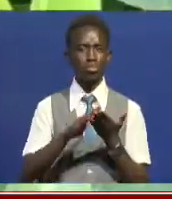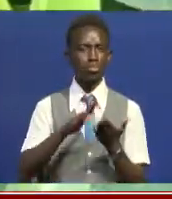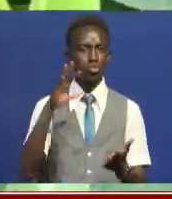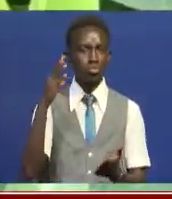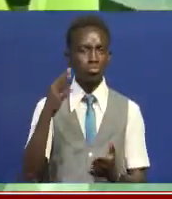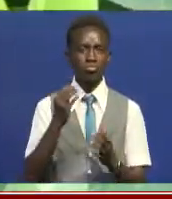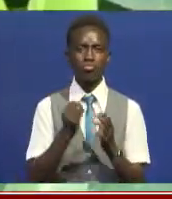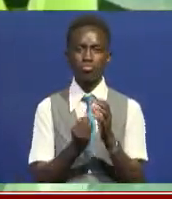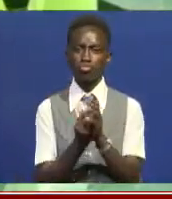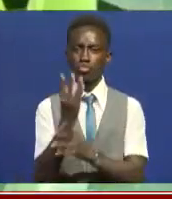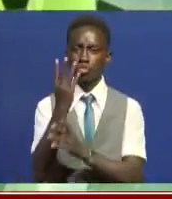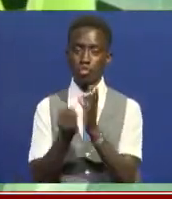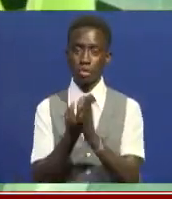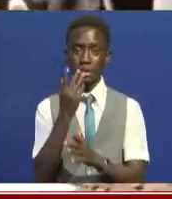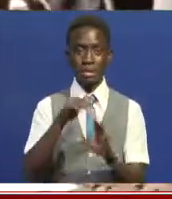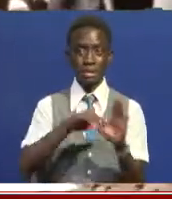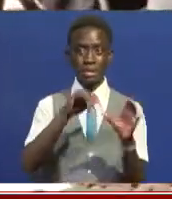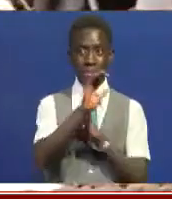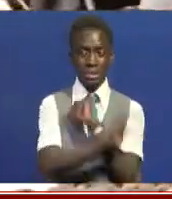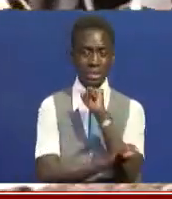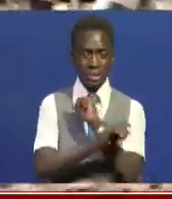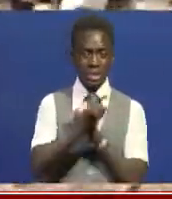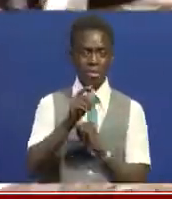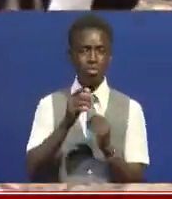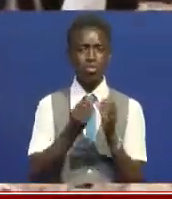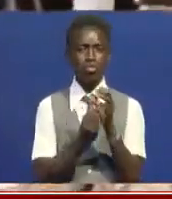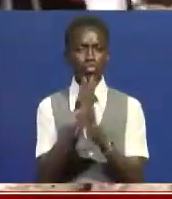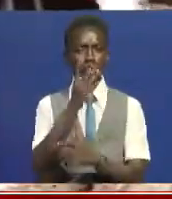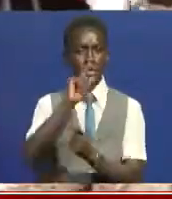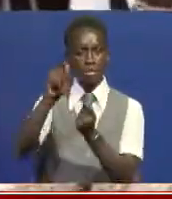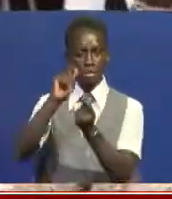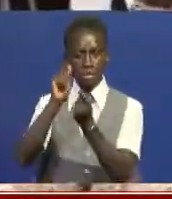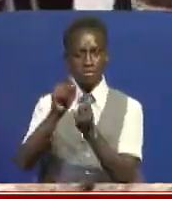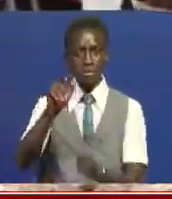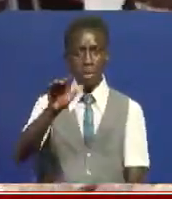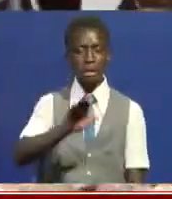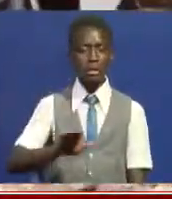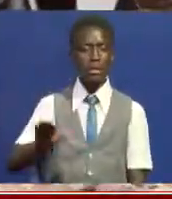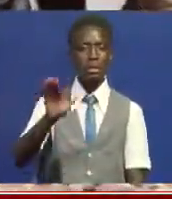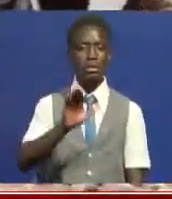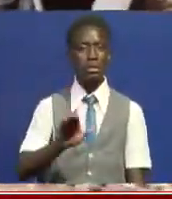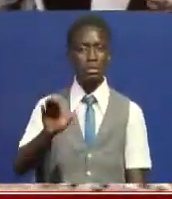vegetables, which only grow in specific regions. Ian Muse reporting for Prime Edition.